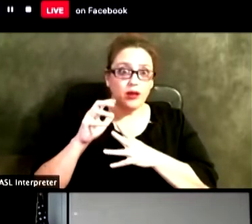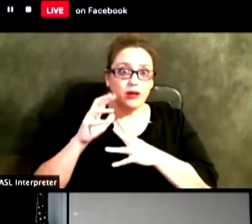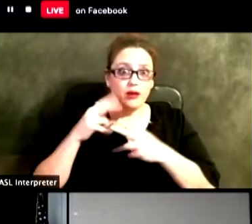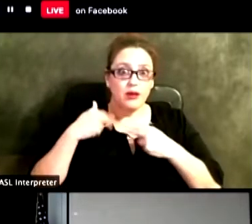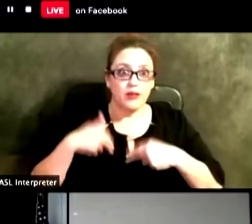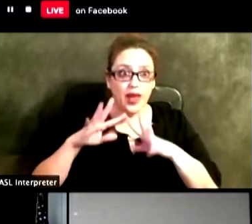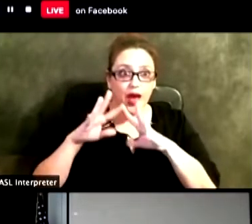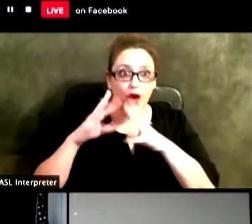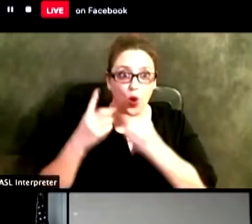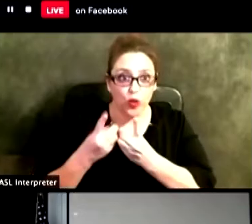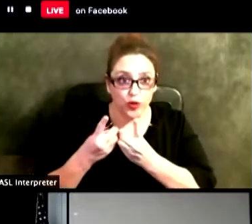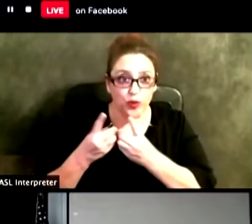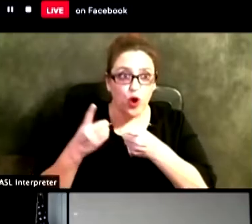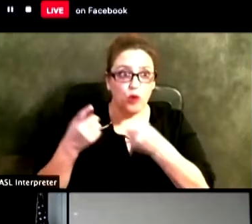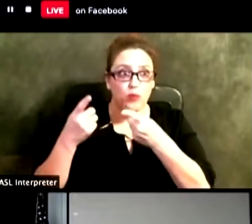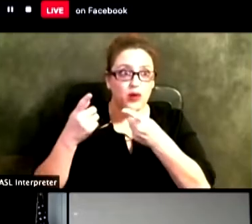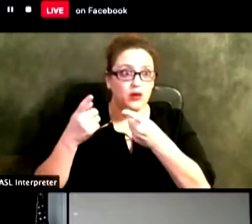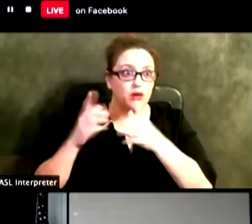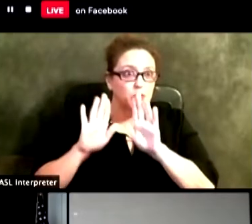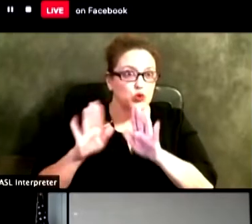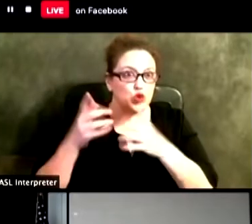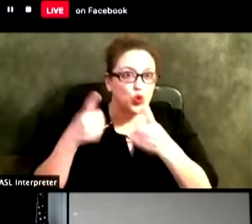pushes when CDC like advises